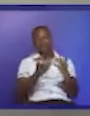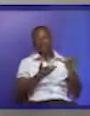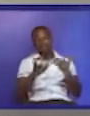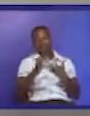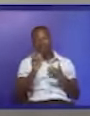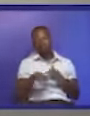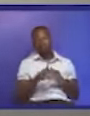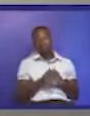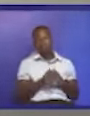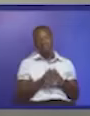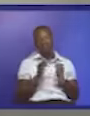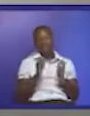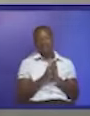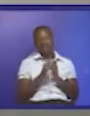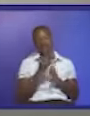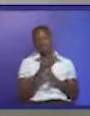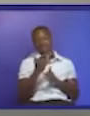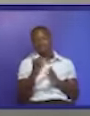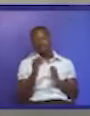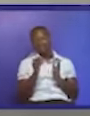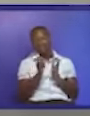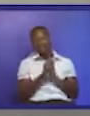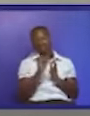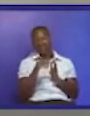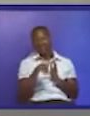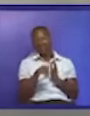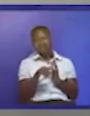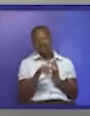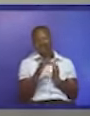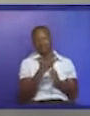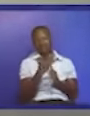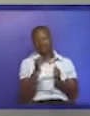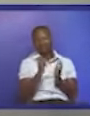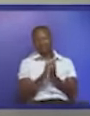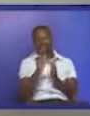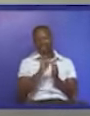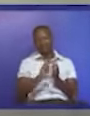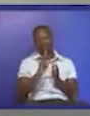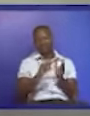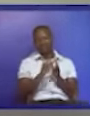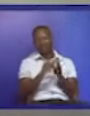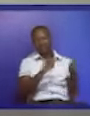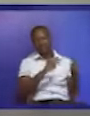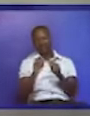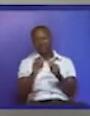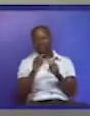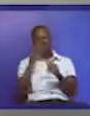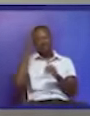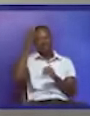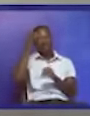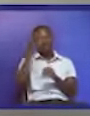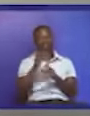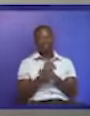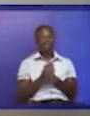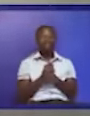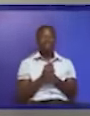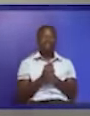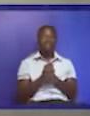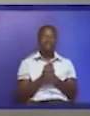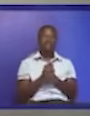the matters, these are the currencies that we use to transact destiny with.